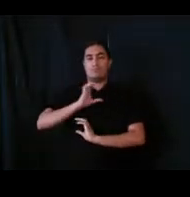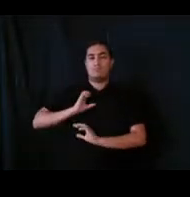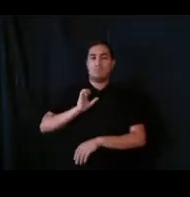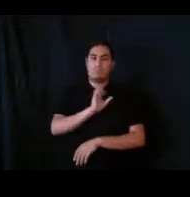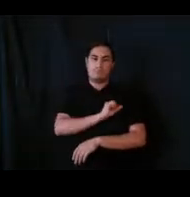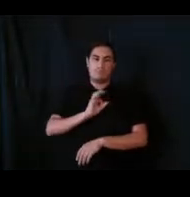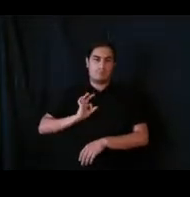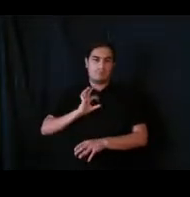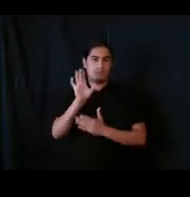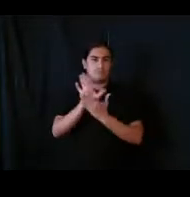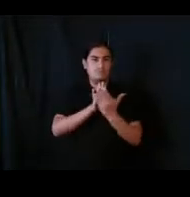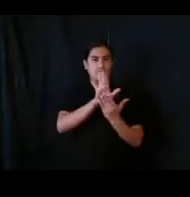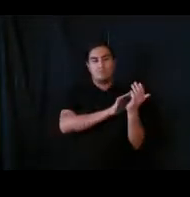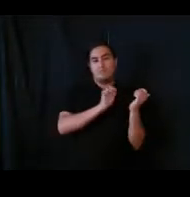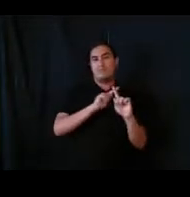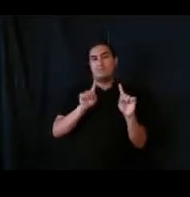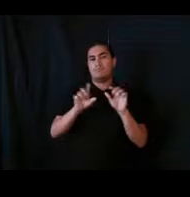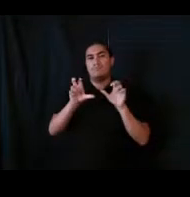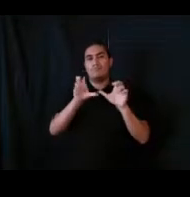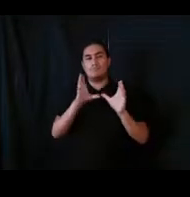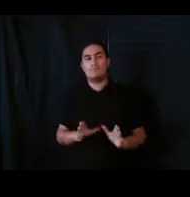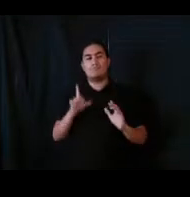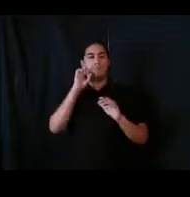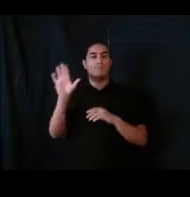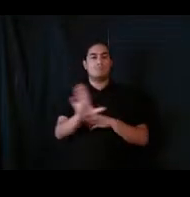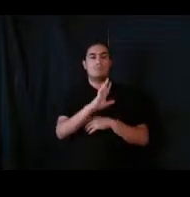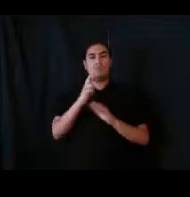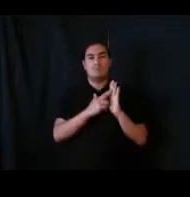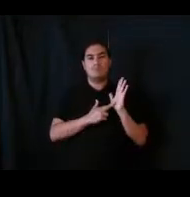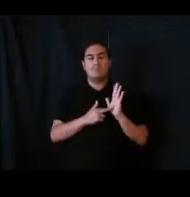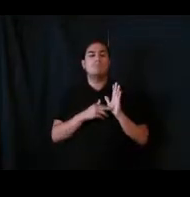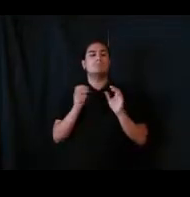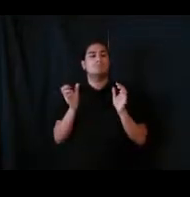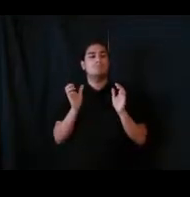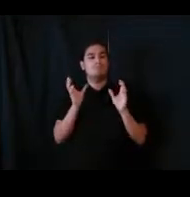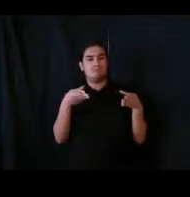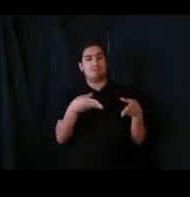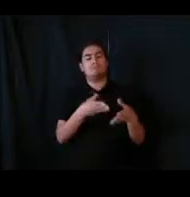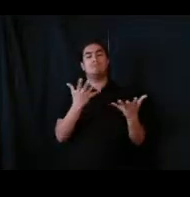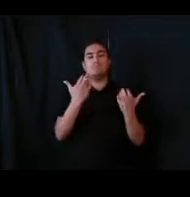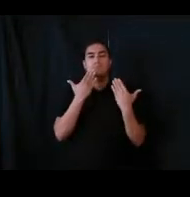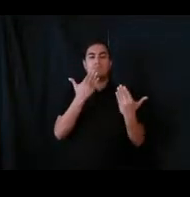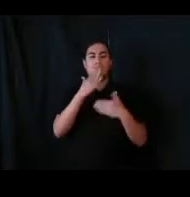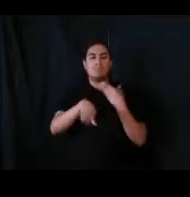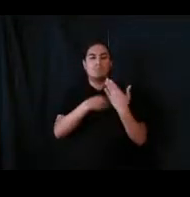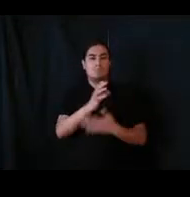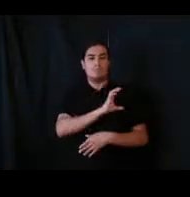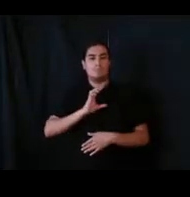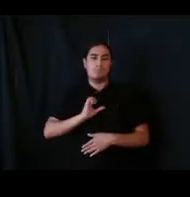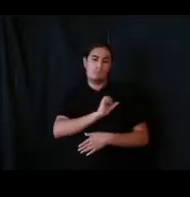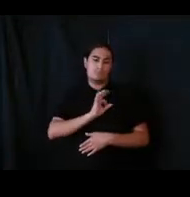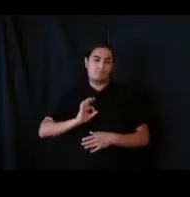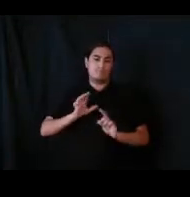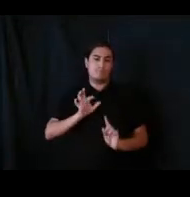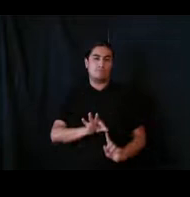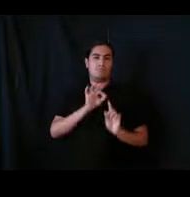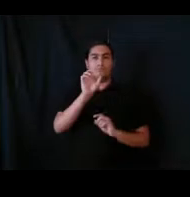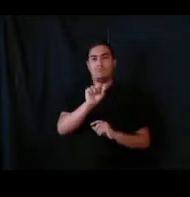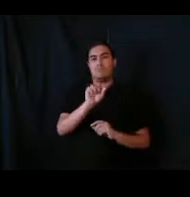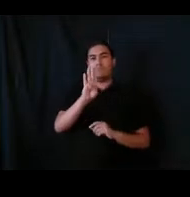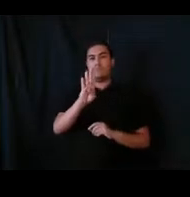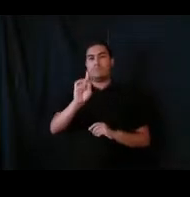various stakeholders to responsibly prepare the cycle 3 guidelines i would like to personally thank all commission staff especially the entire sb1